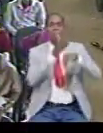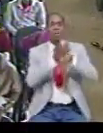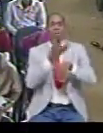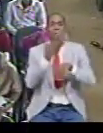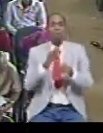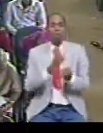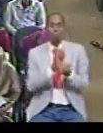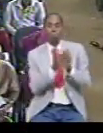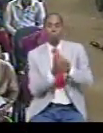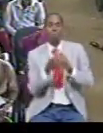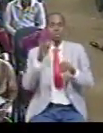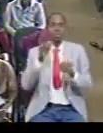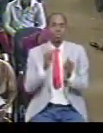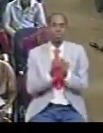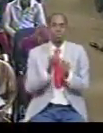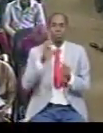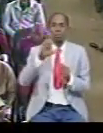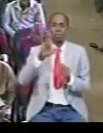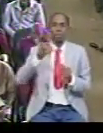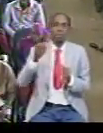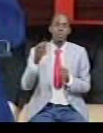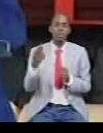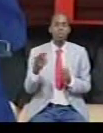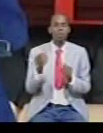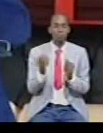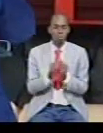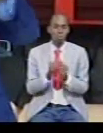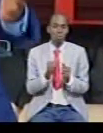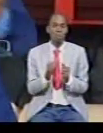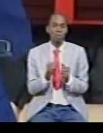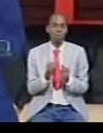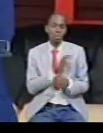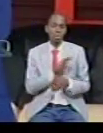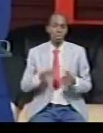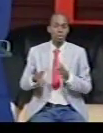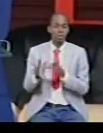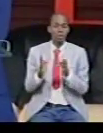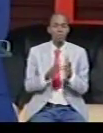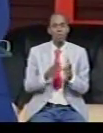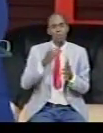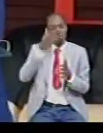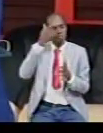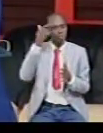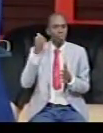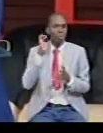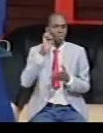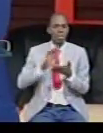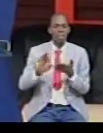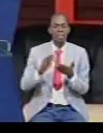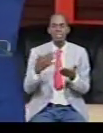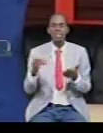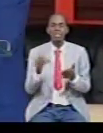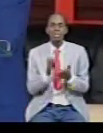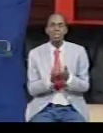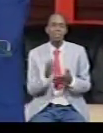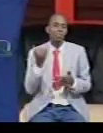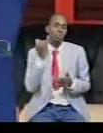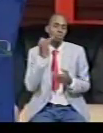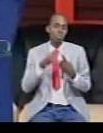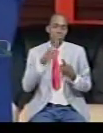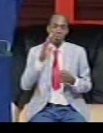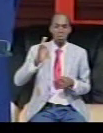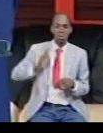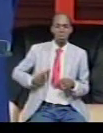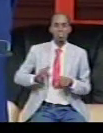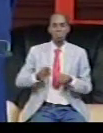Lord Jesus Christ, because he counted the things that were being gained. He counted that as